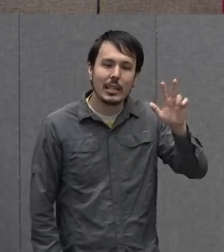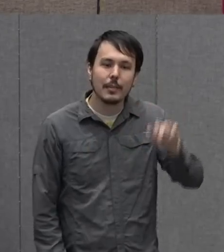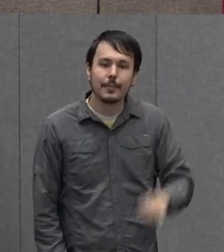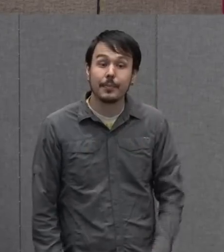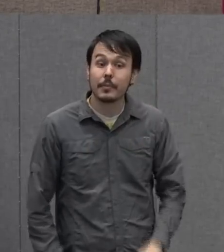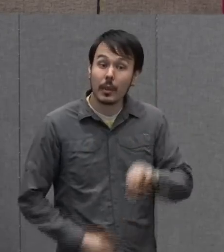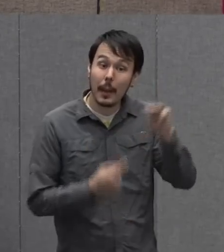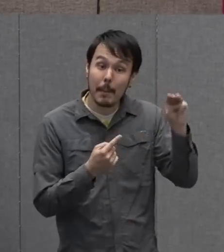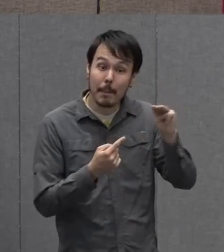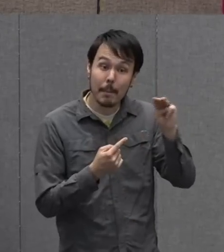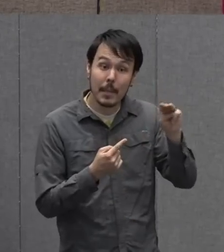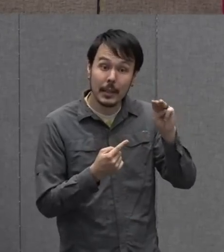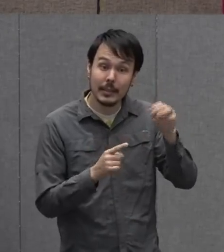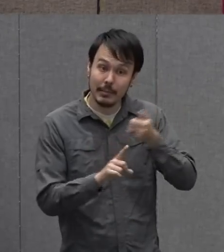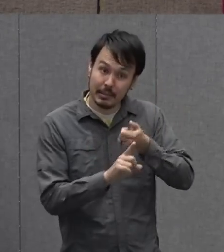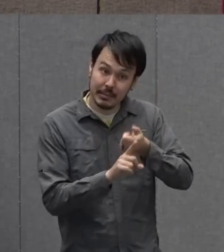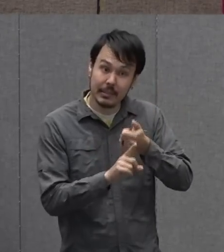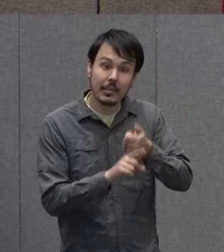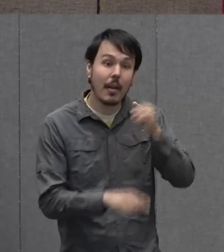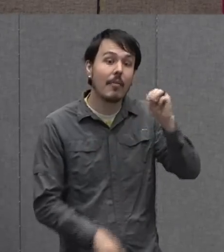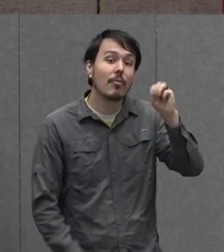Monday is May 4th.